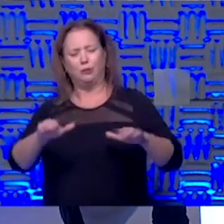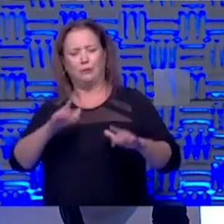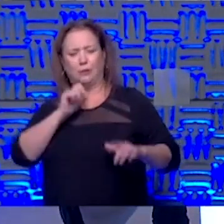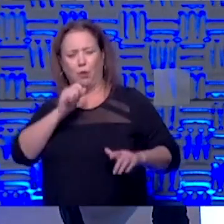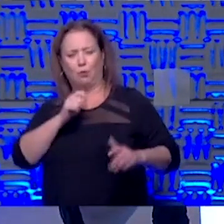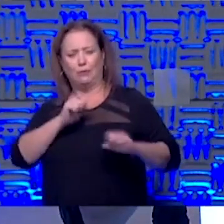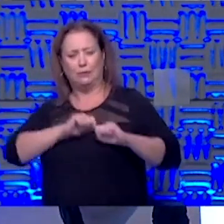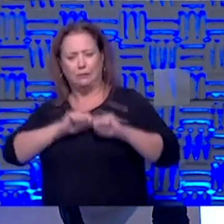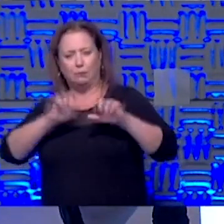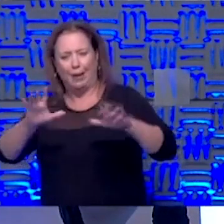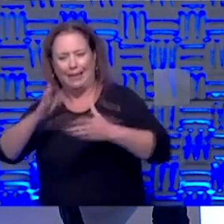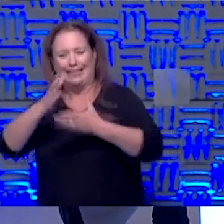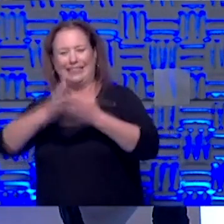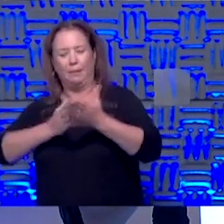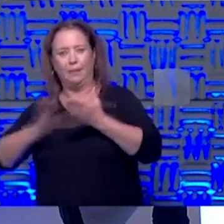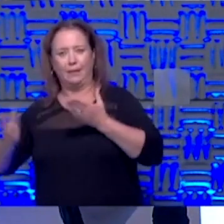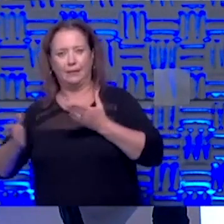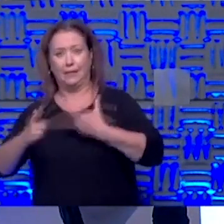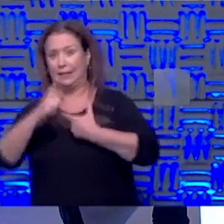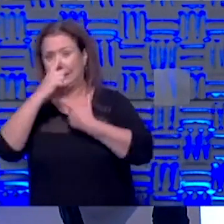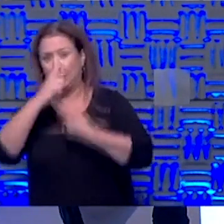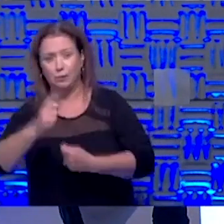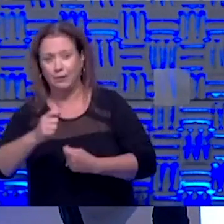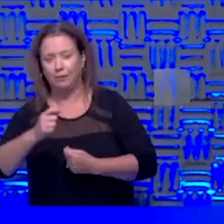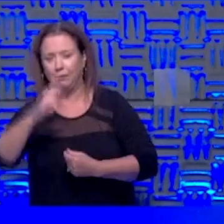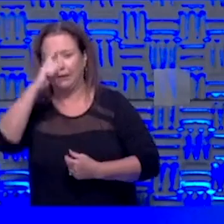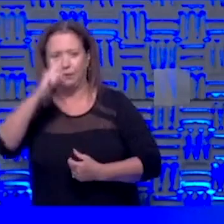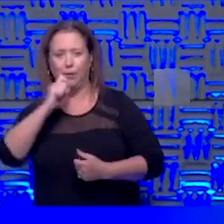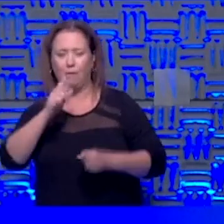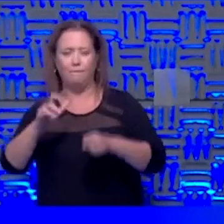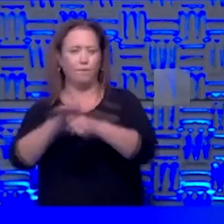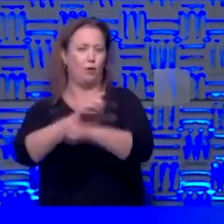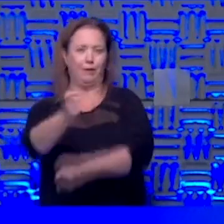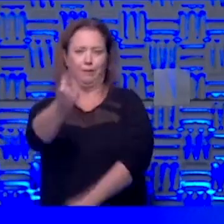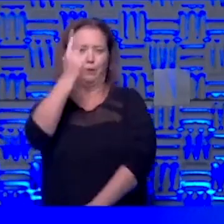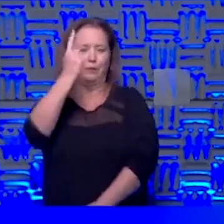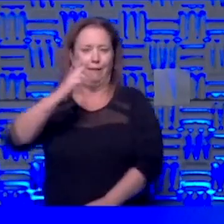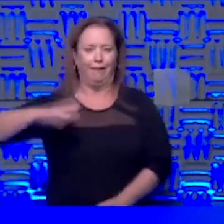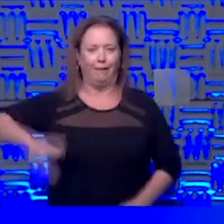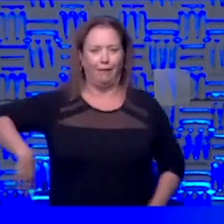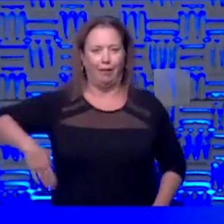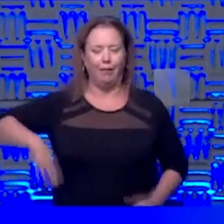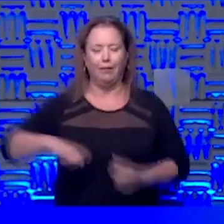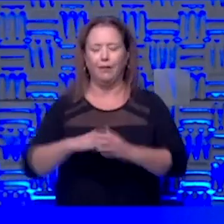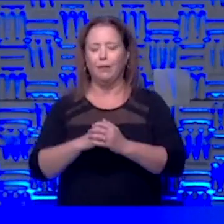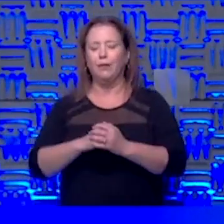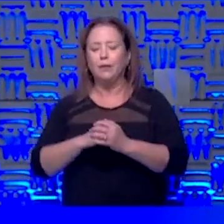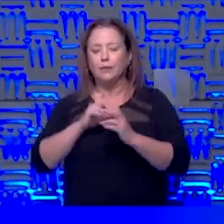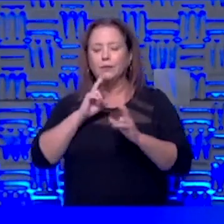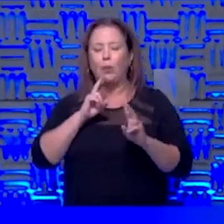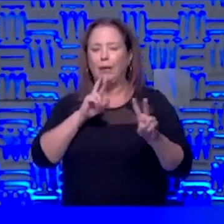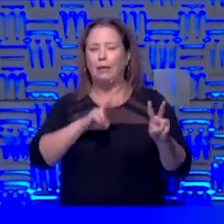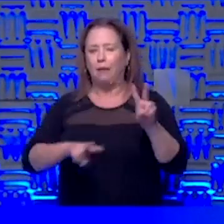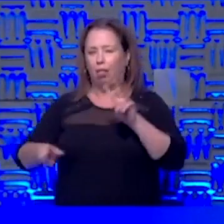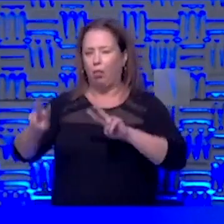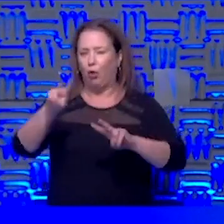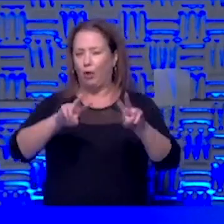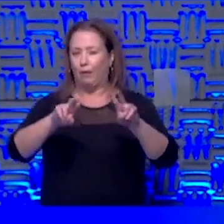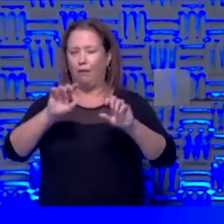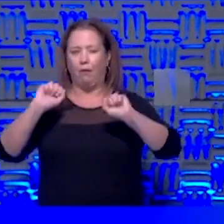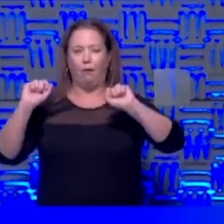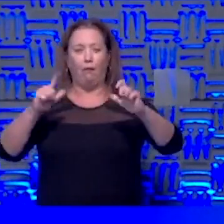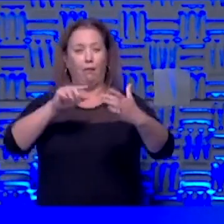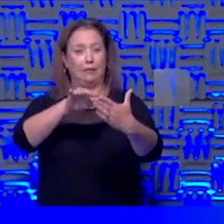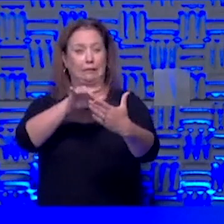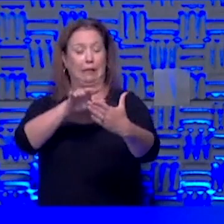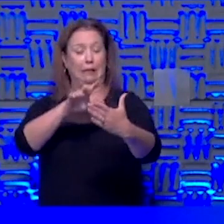And so it is interesting, and we don't really know about it yet. Yep, I think we just continue to look at it, look at all these studies, make sure they're validated and the